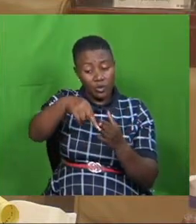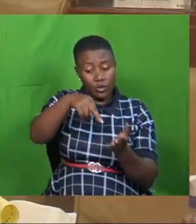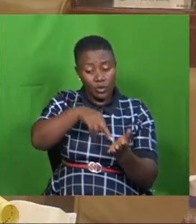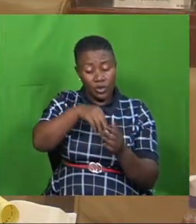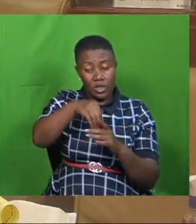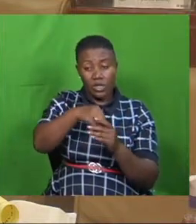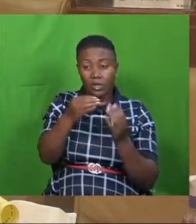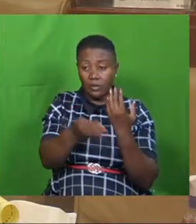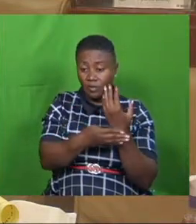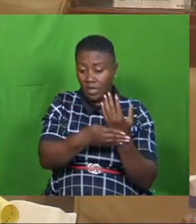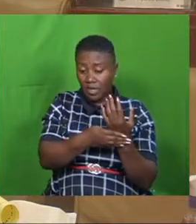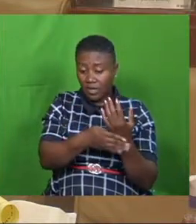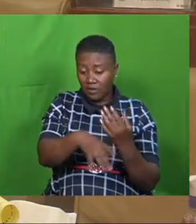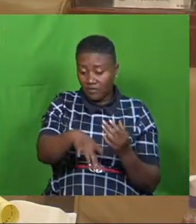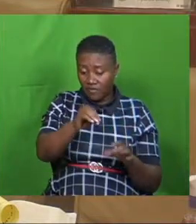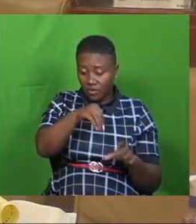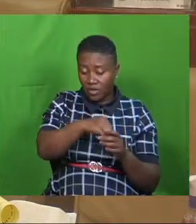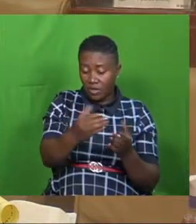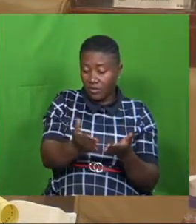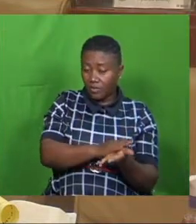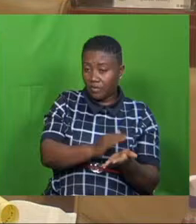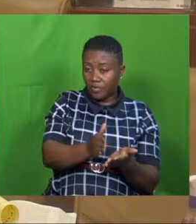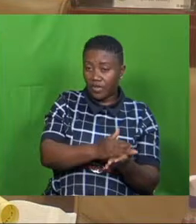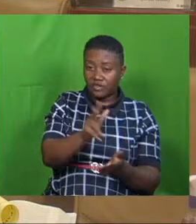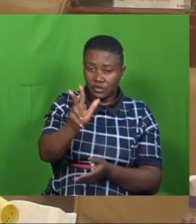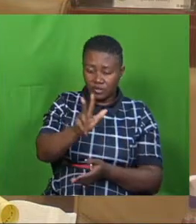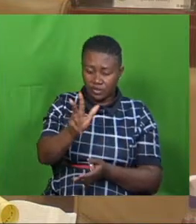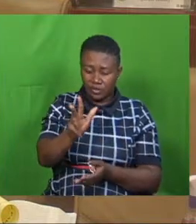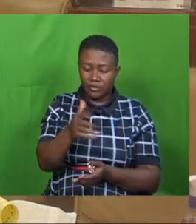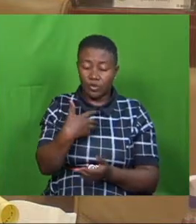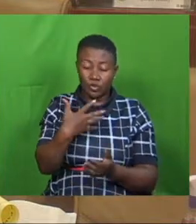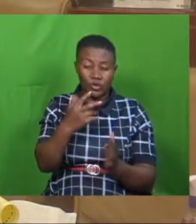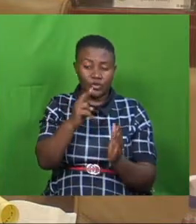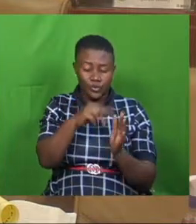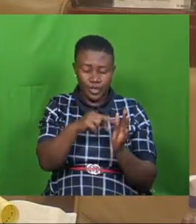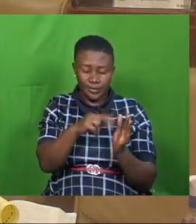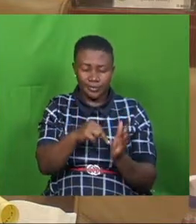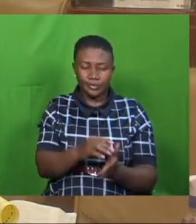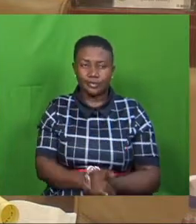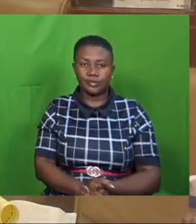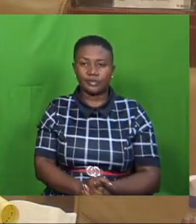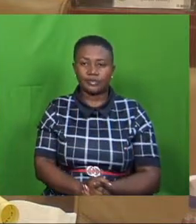page 3 of 8. And with your kind permission, I would like to read.